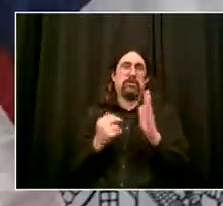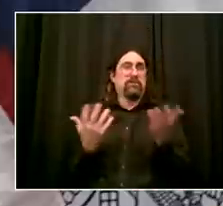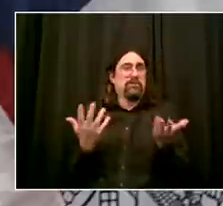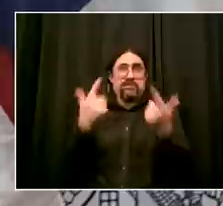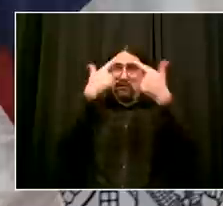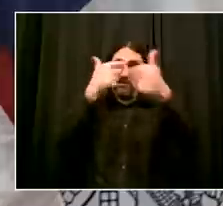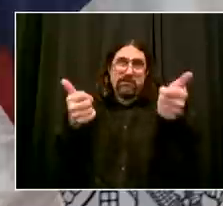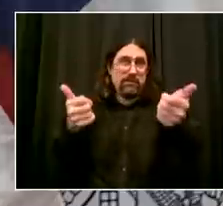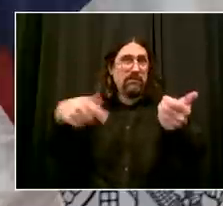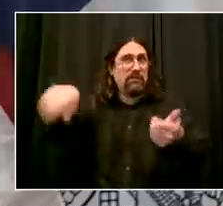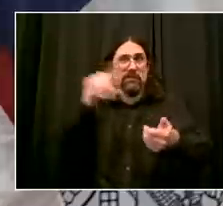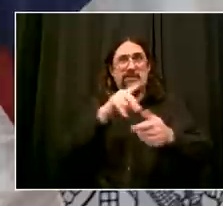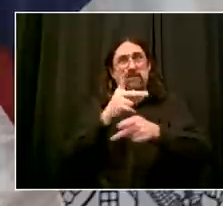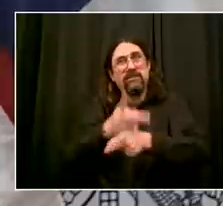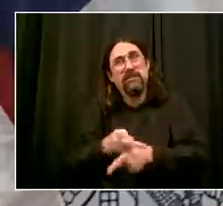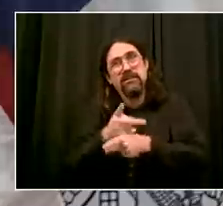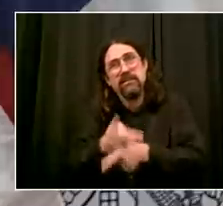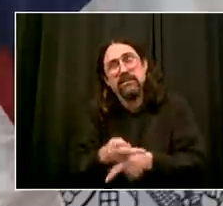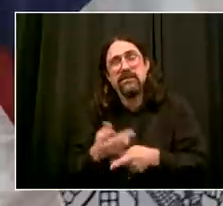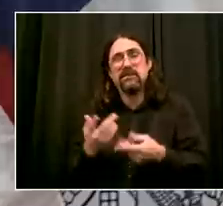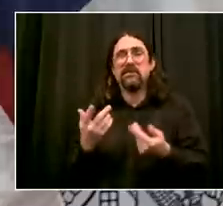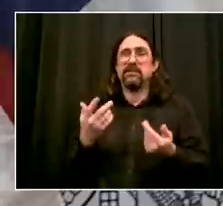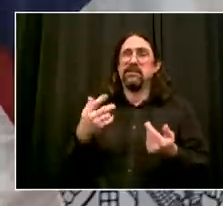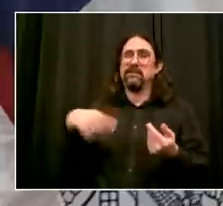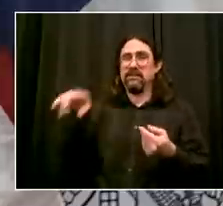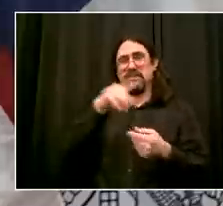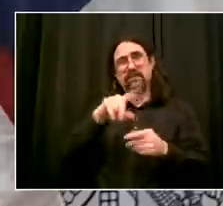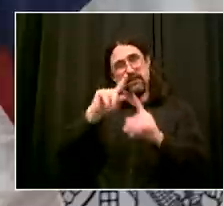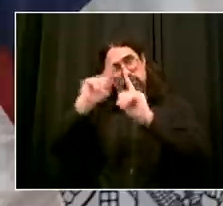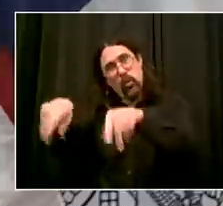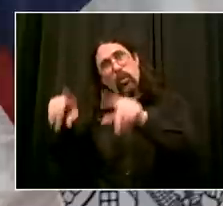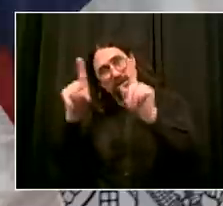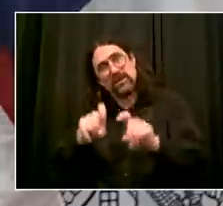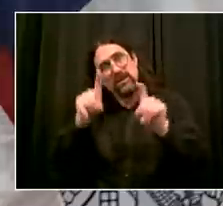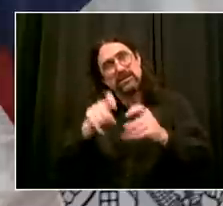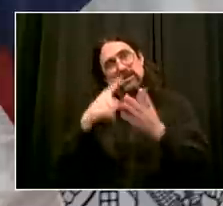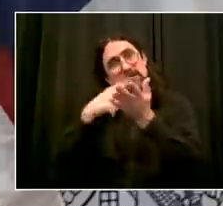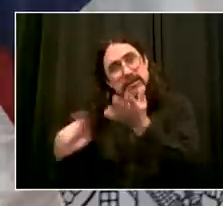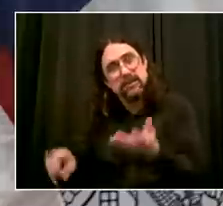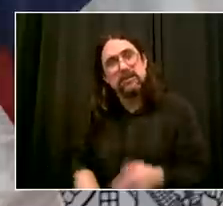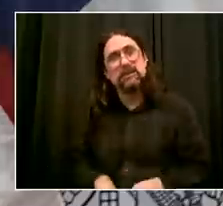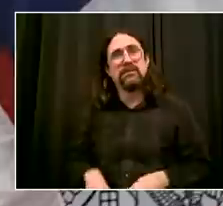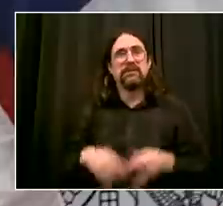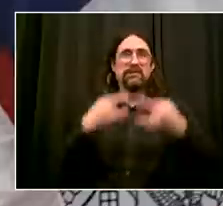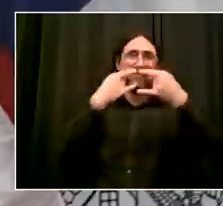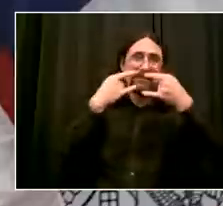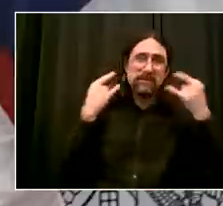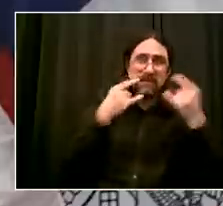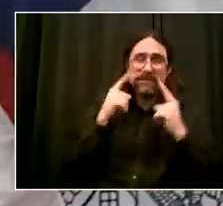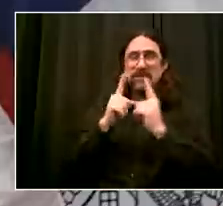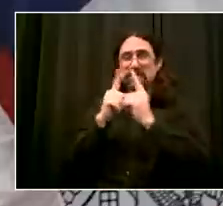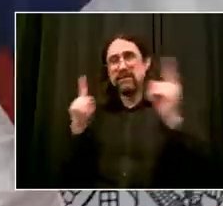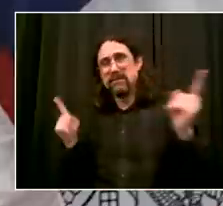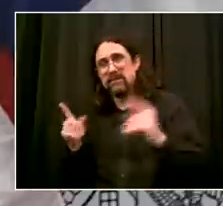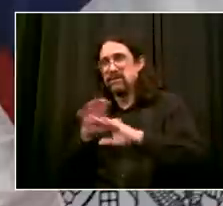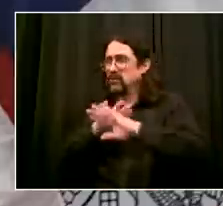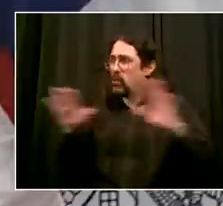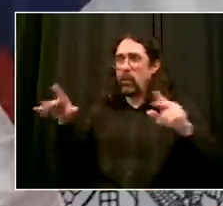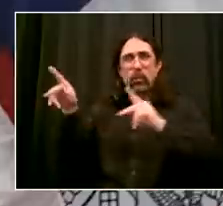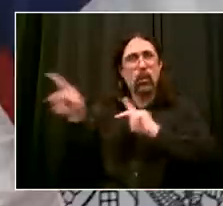Choksi has been telling us to do. People have to be really devoted to that now, or else we are certainly going to see more restrictions going